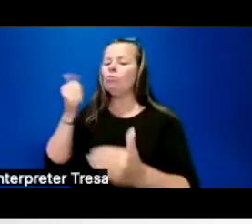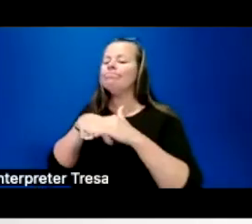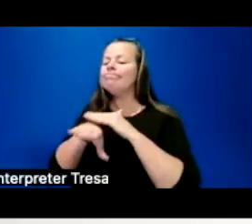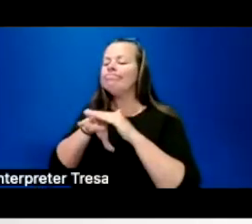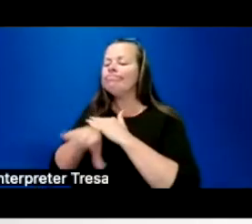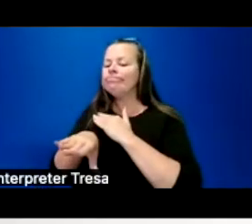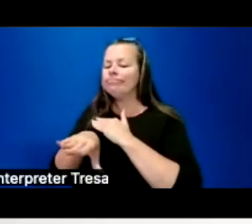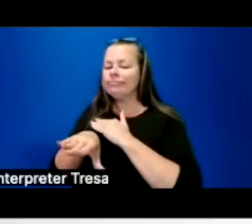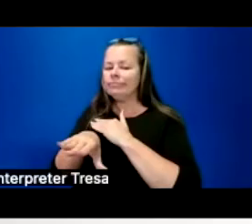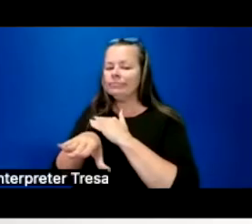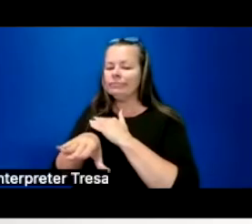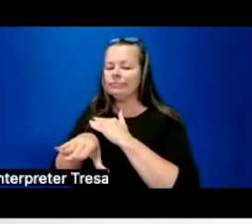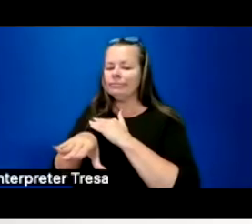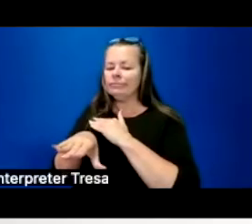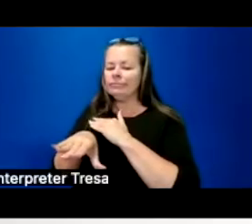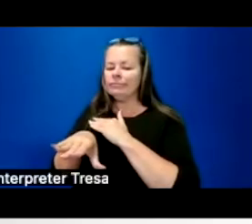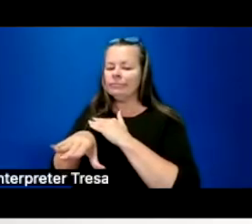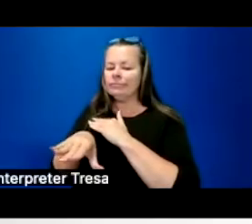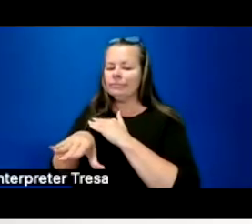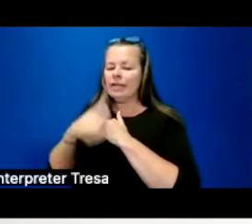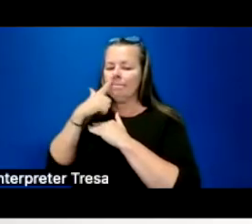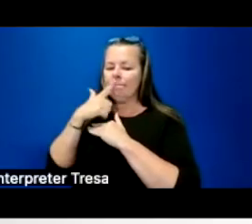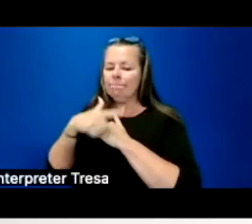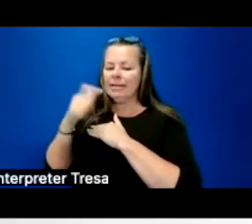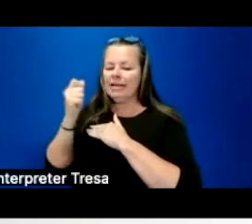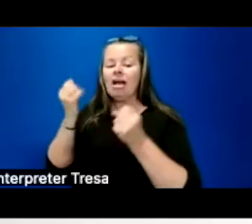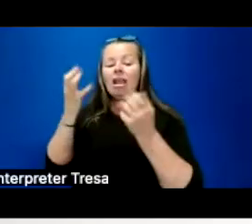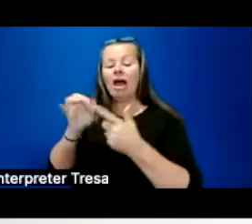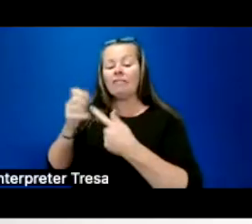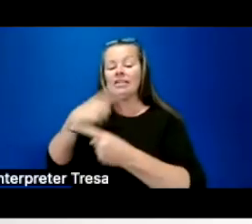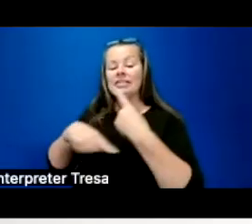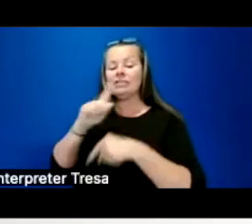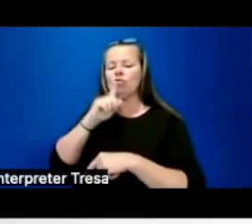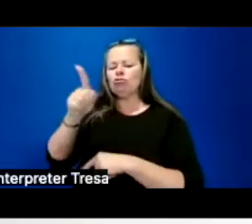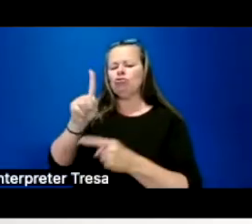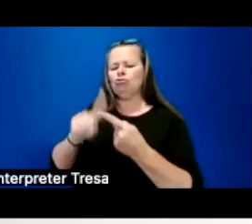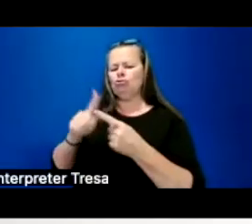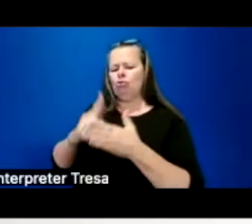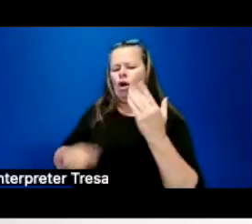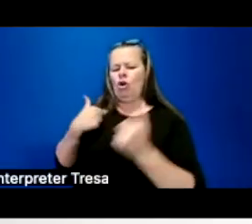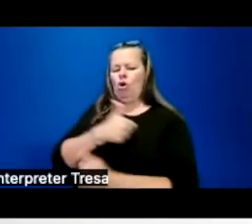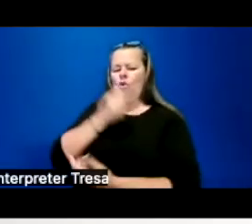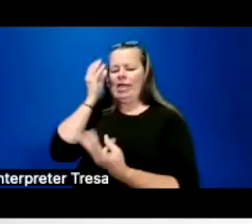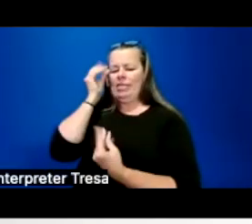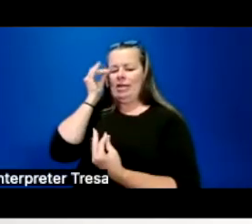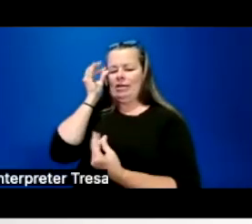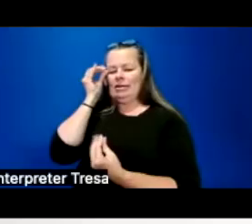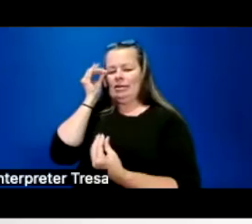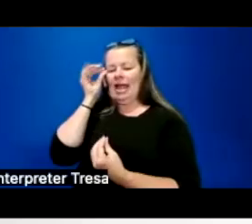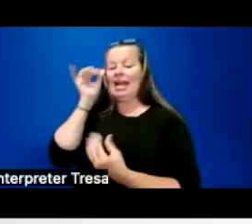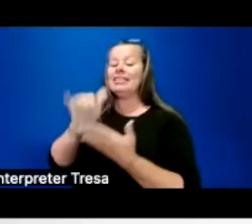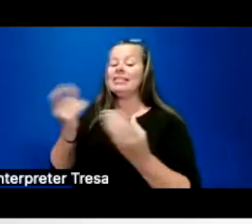like what we're thinking, and I think that's more universal than learning that singular